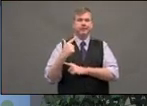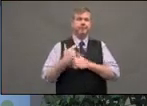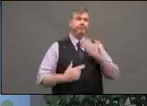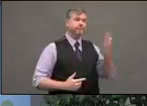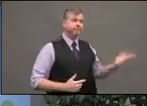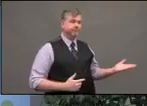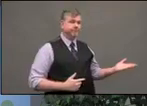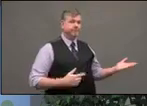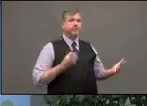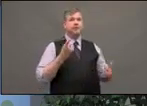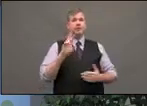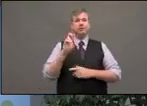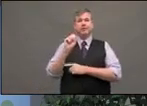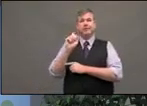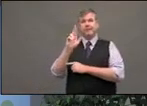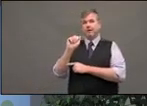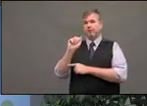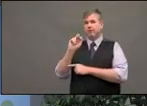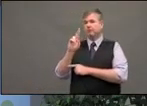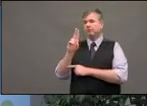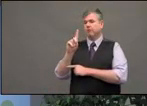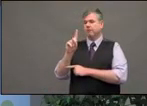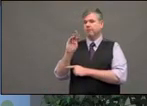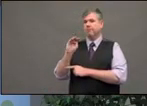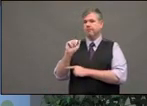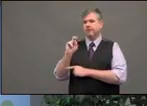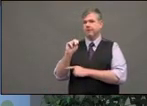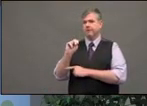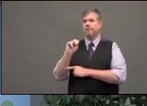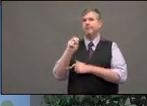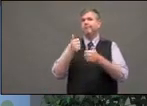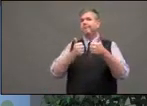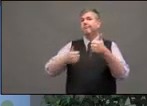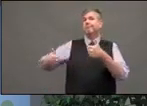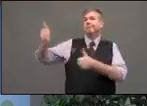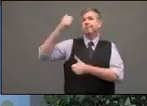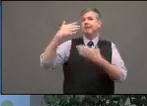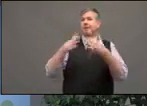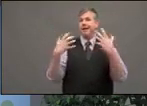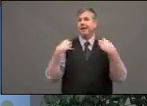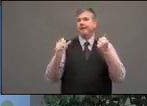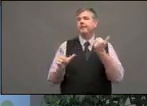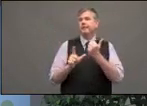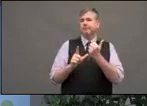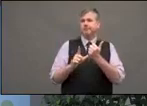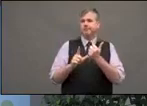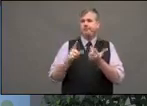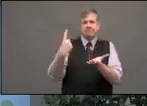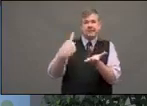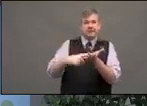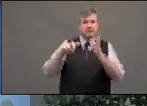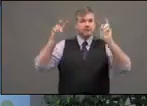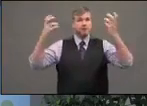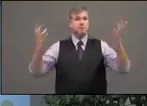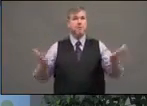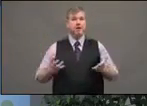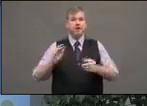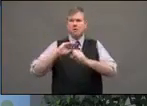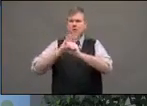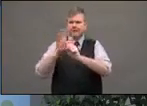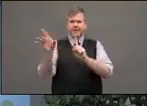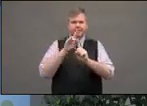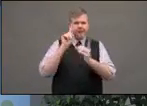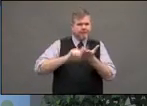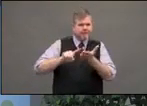I'm going to remove my face covering to make it easier for everybody to hear and to support our ASL interpreters. But please know that while we are in our